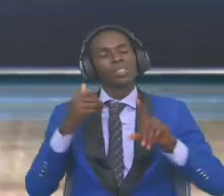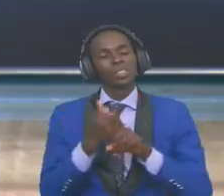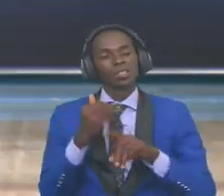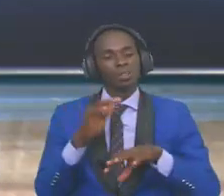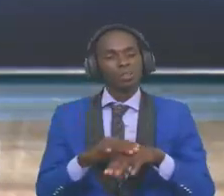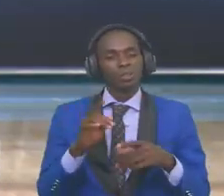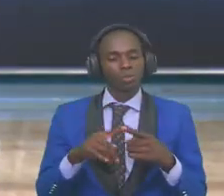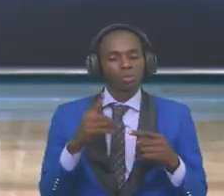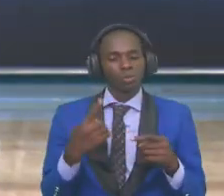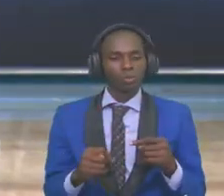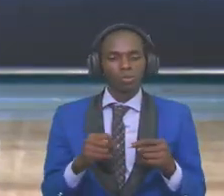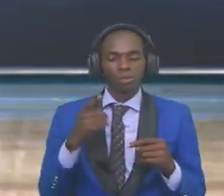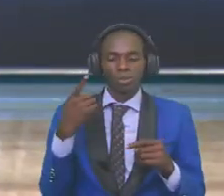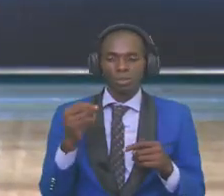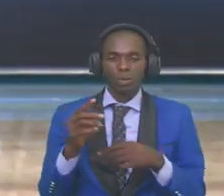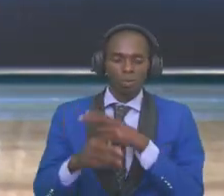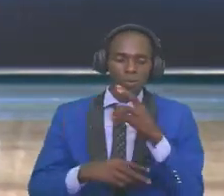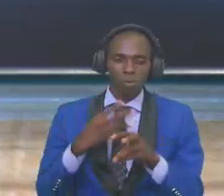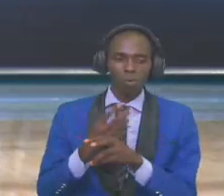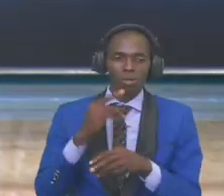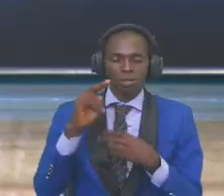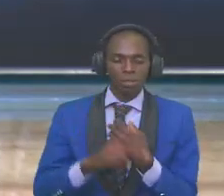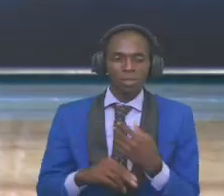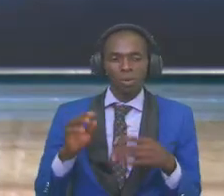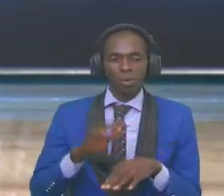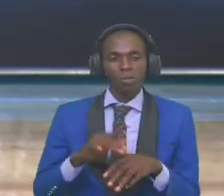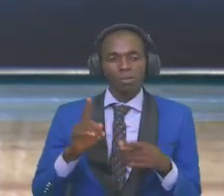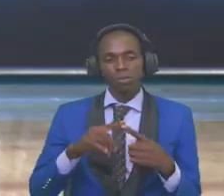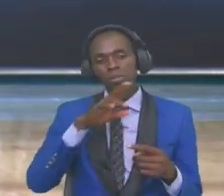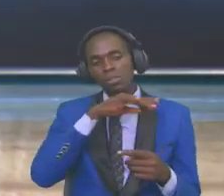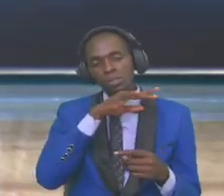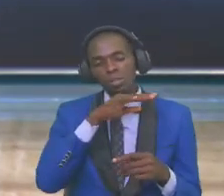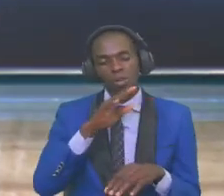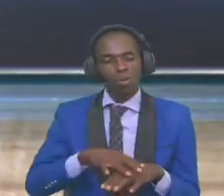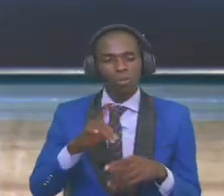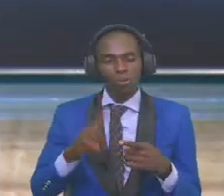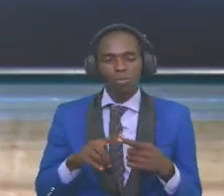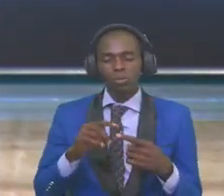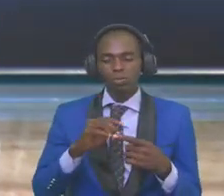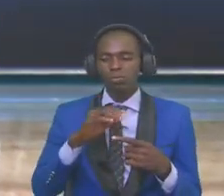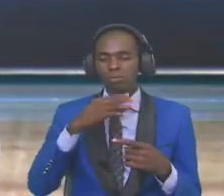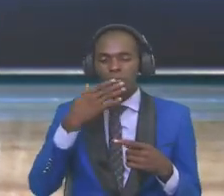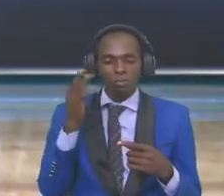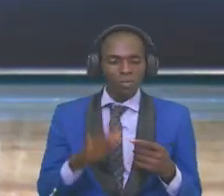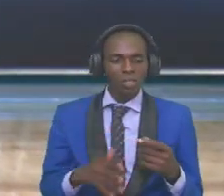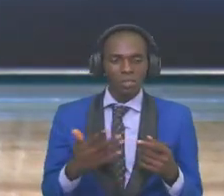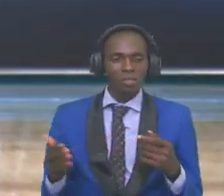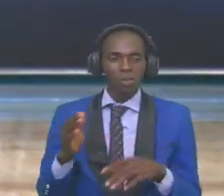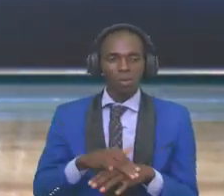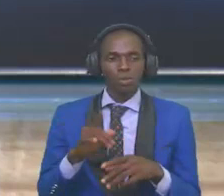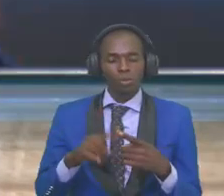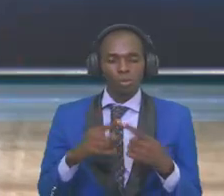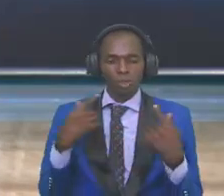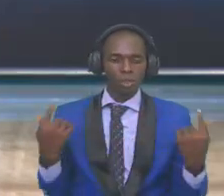unto lasciviousness, unto defilement, unto immorality, unto